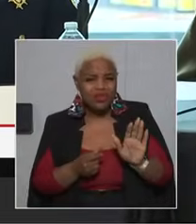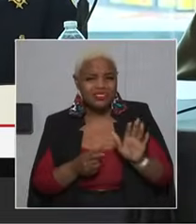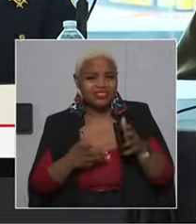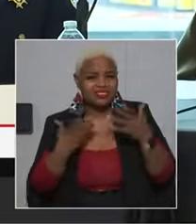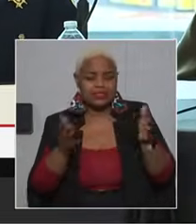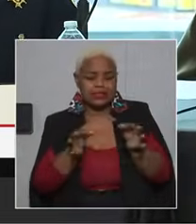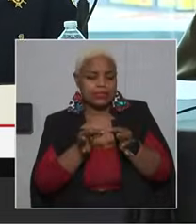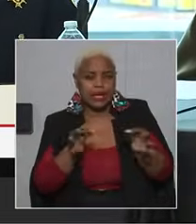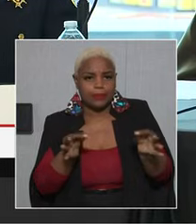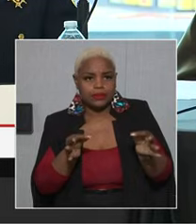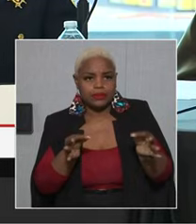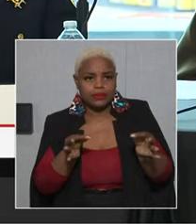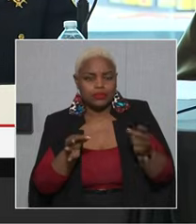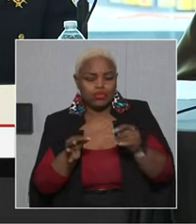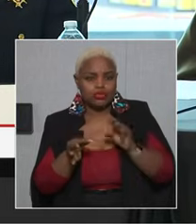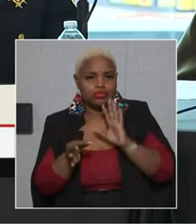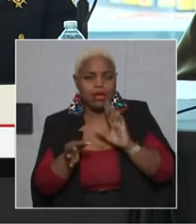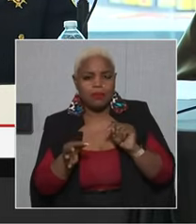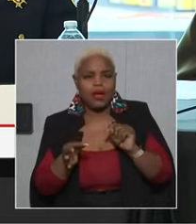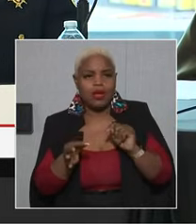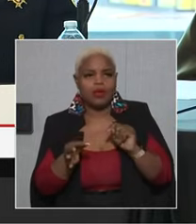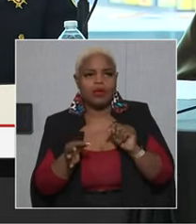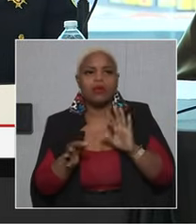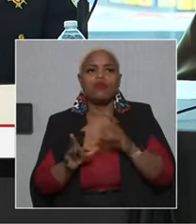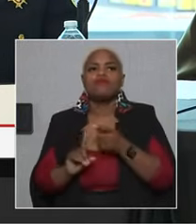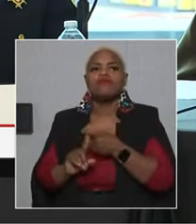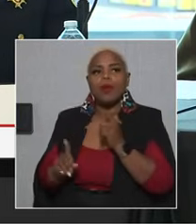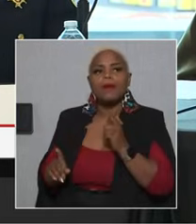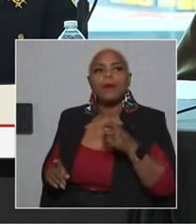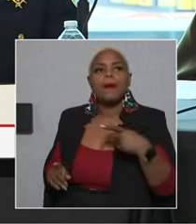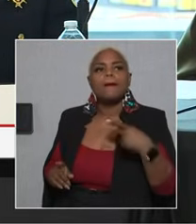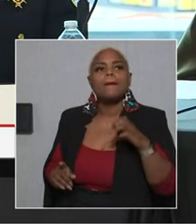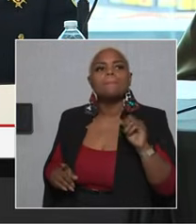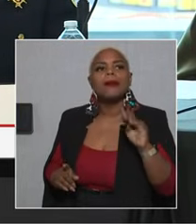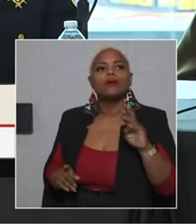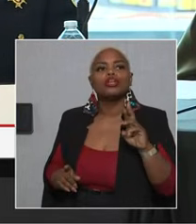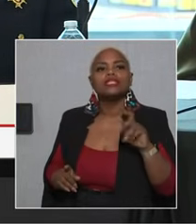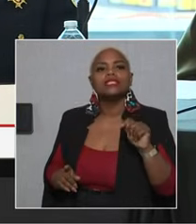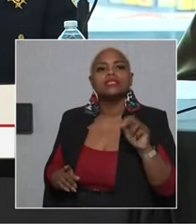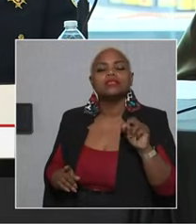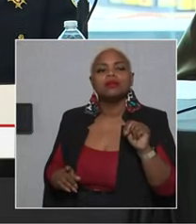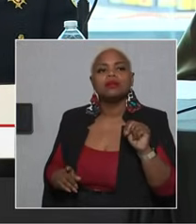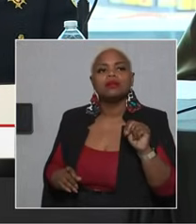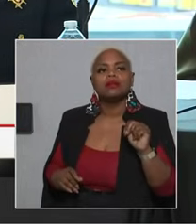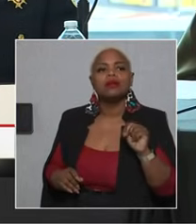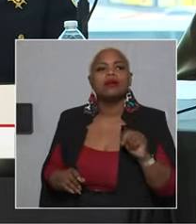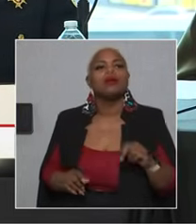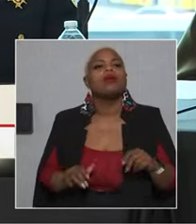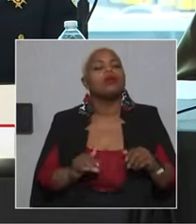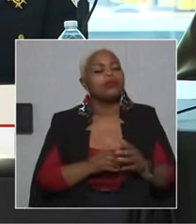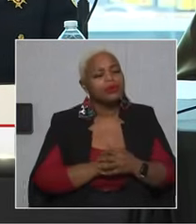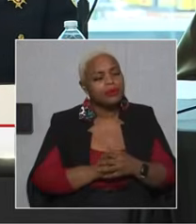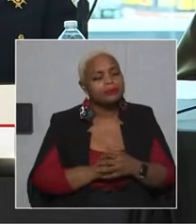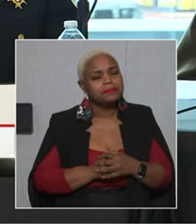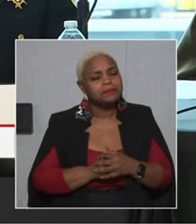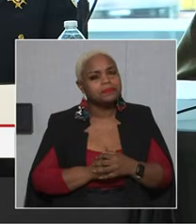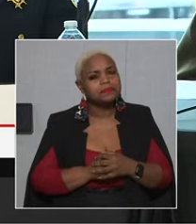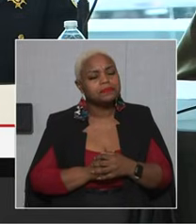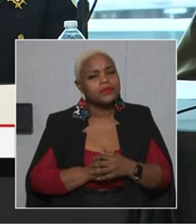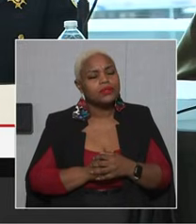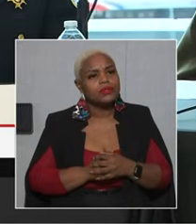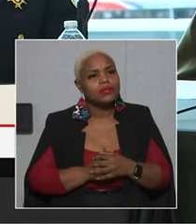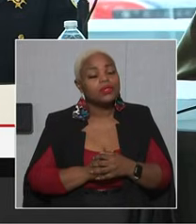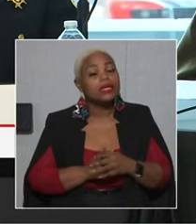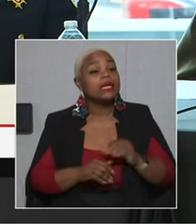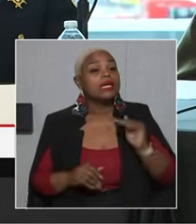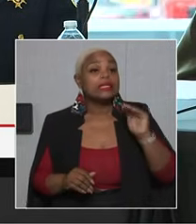referring to from Pemberton, and that's unfortunate because it sounds like he's trying to drum up his